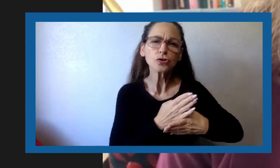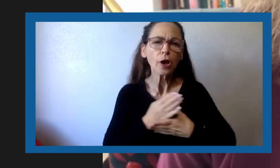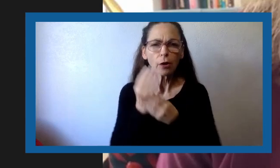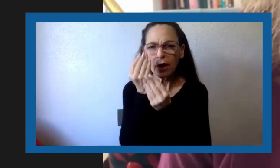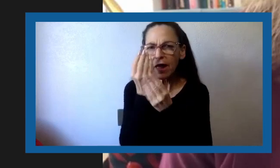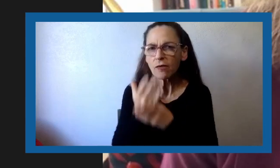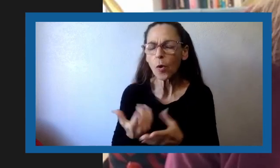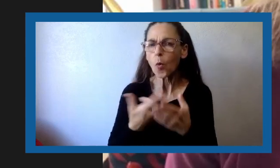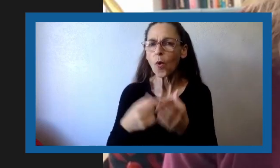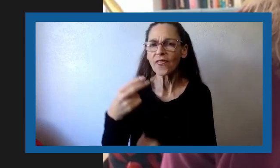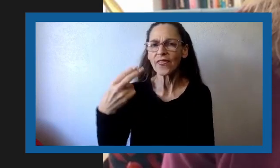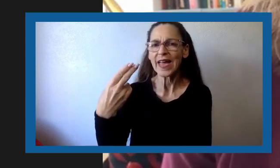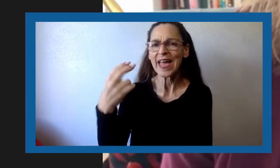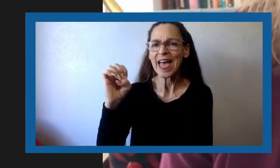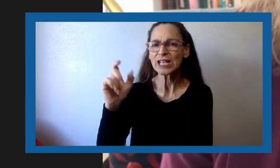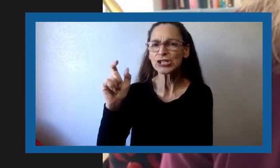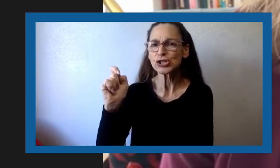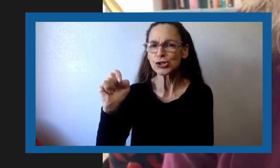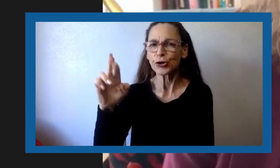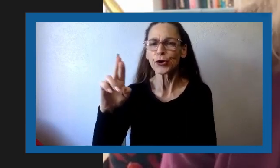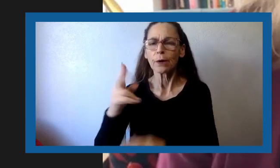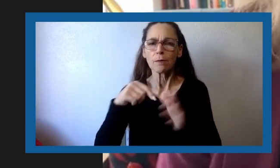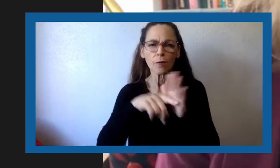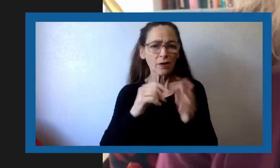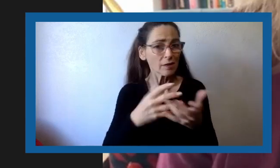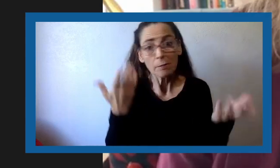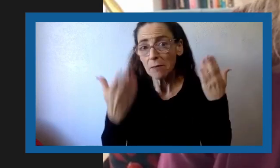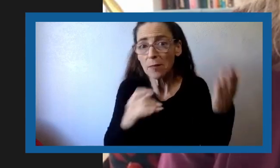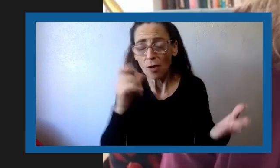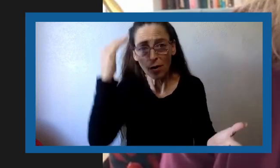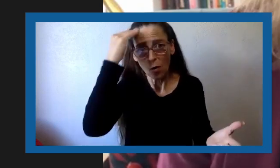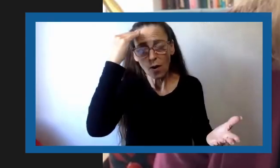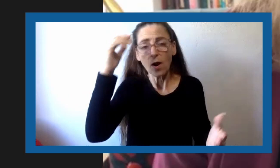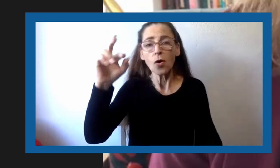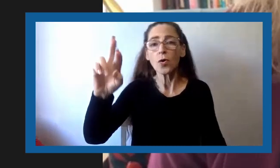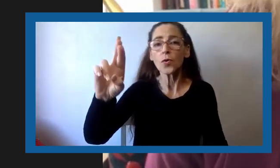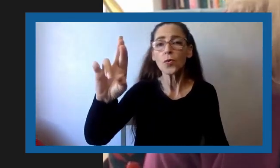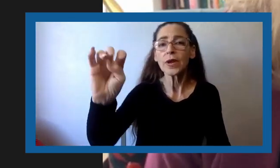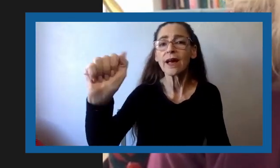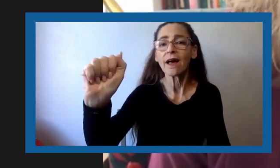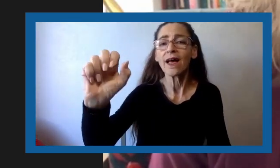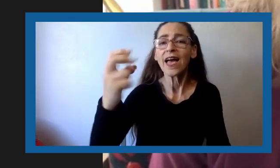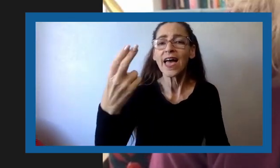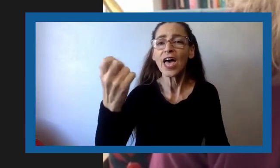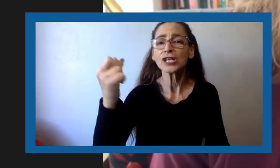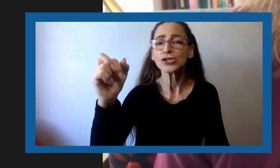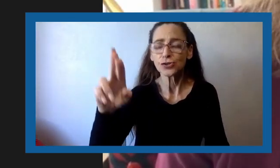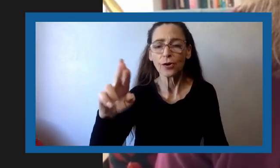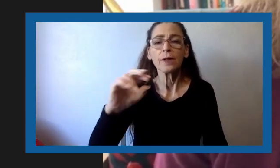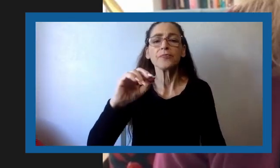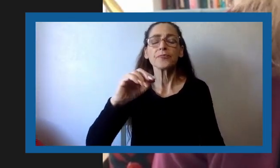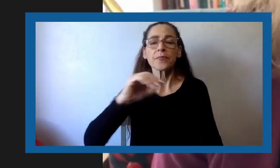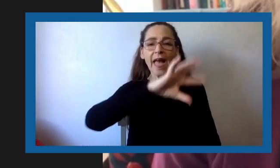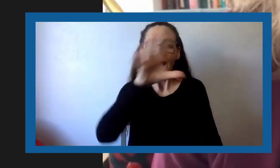information about the Hester murder. And for those who may not be aware, Rita Hester was an African-American trans